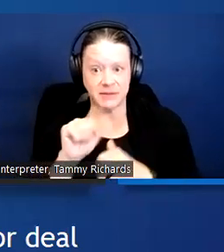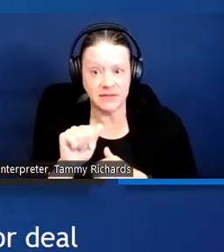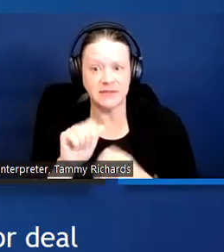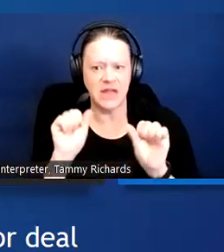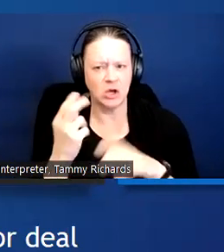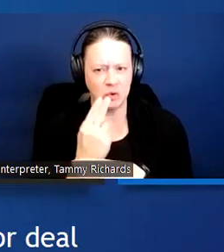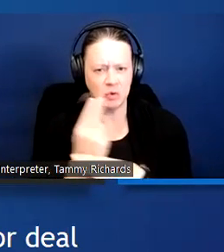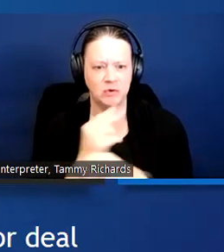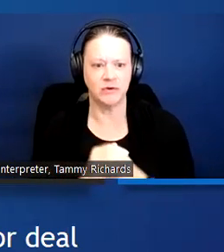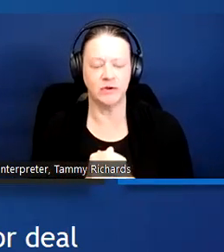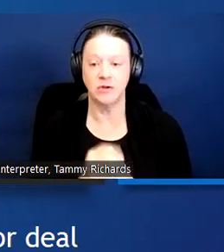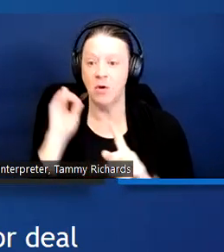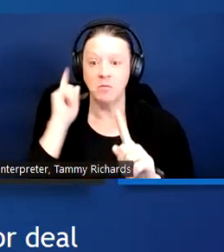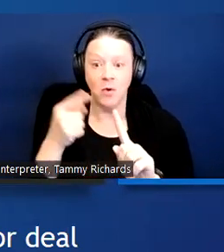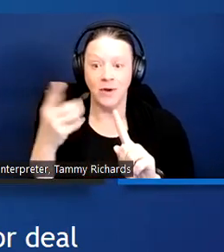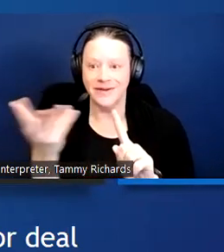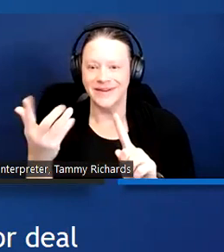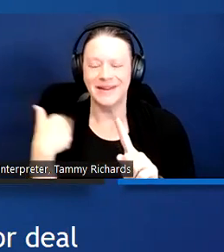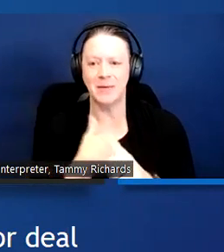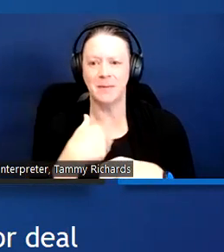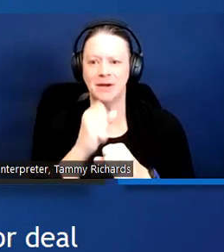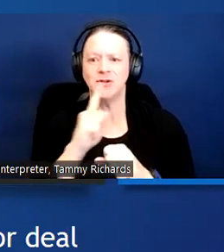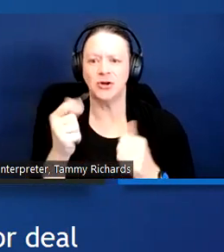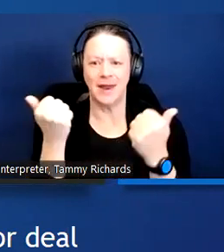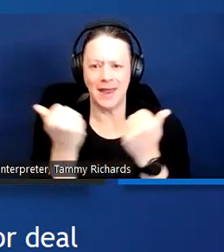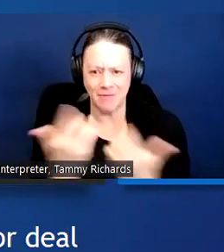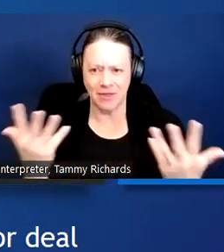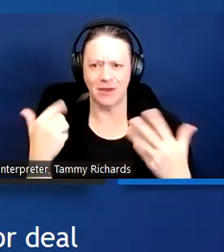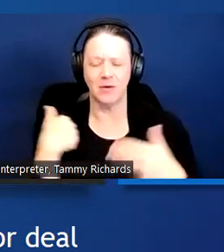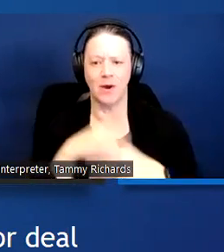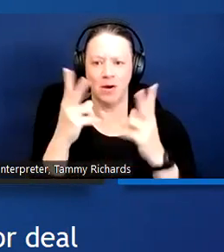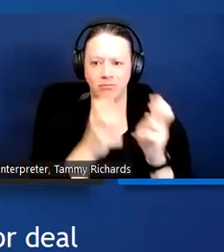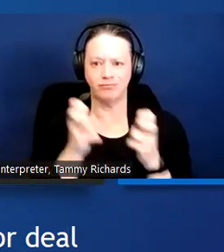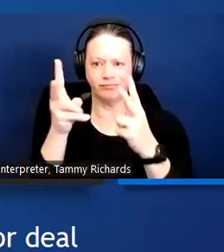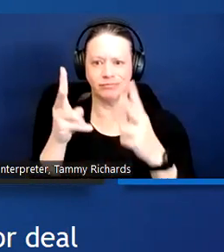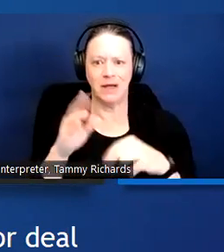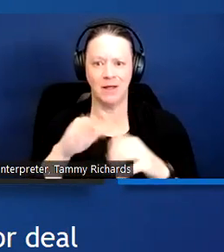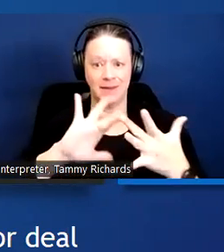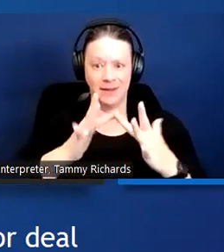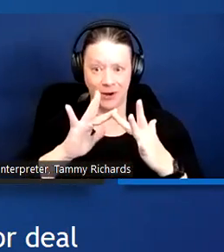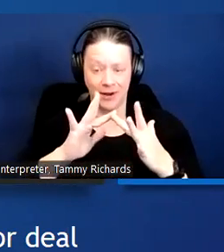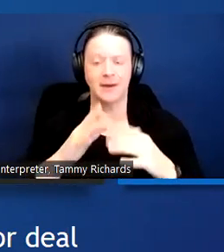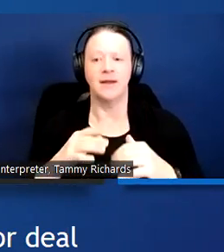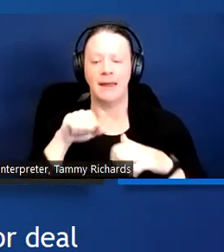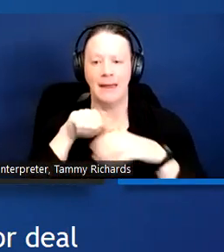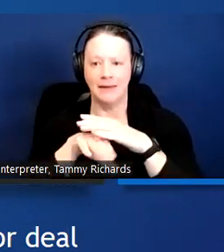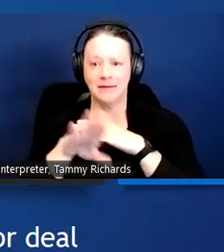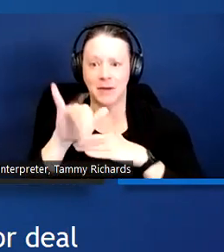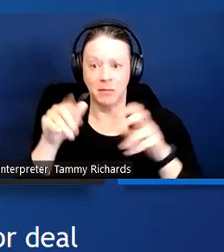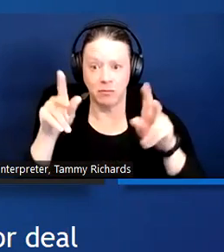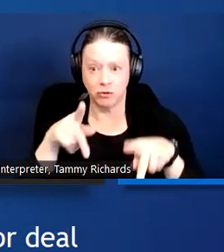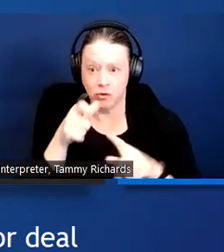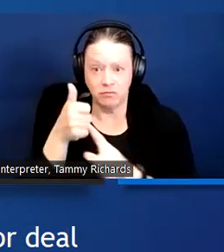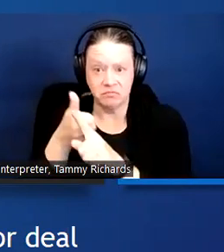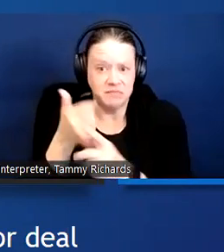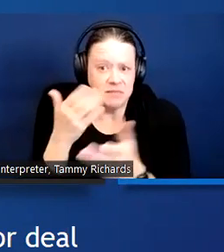sure that anything we're posting on the web is accessed by someone who maybe